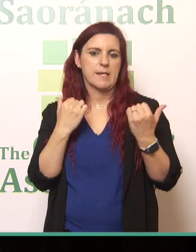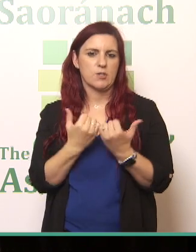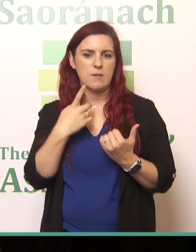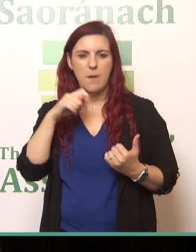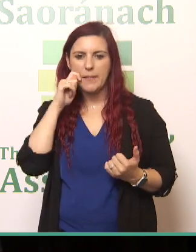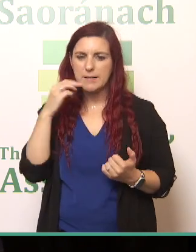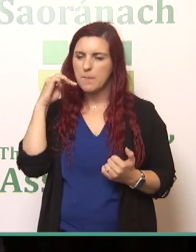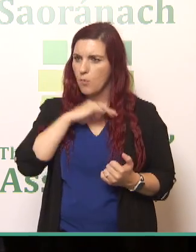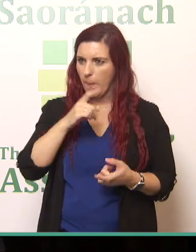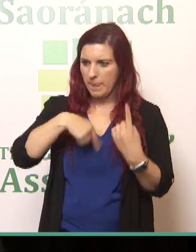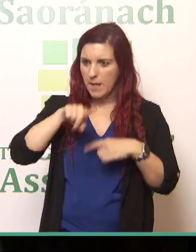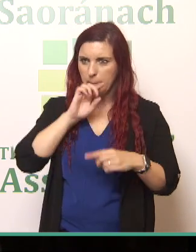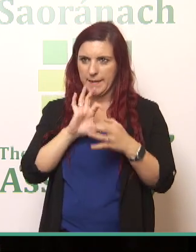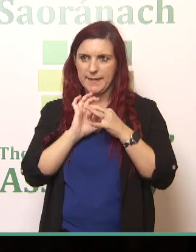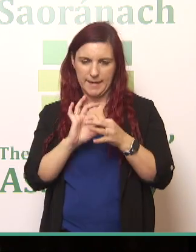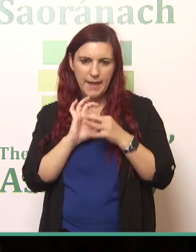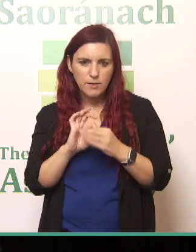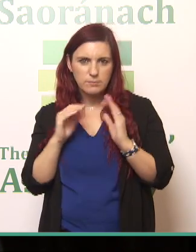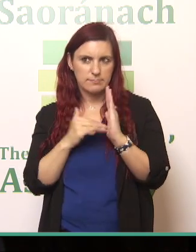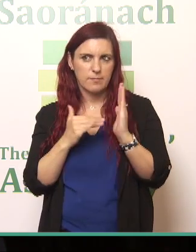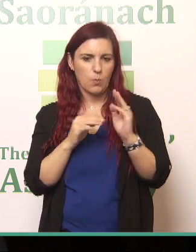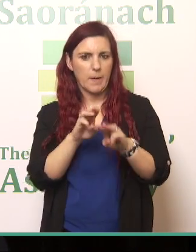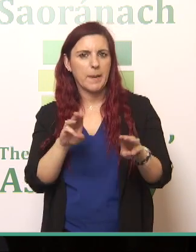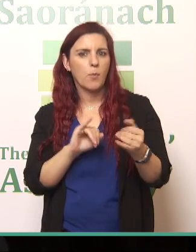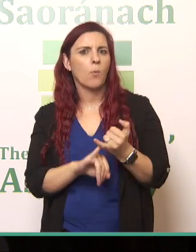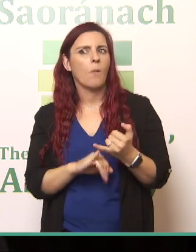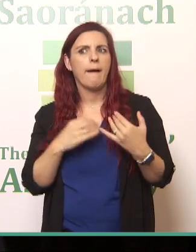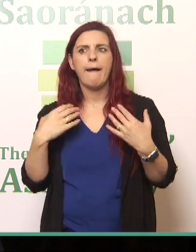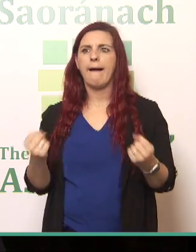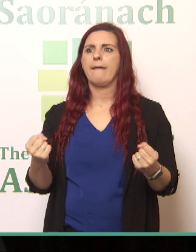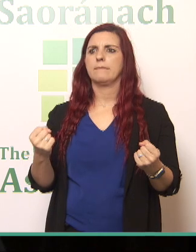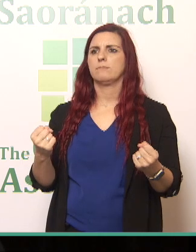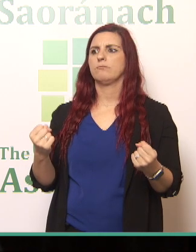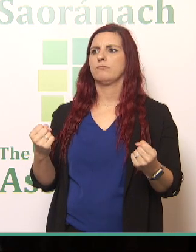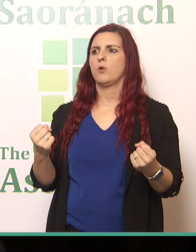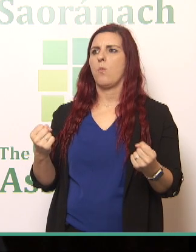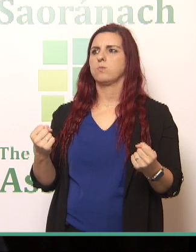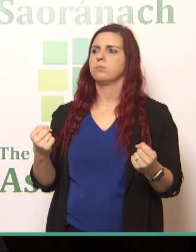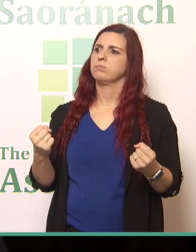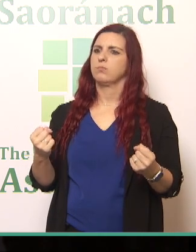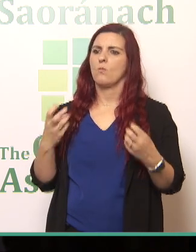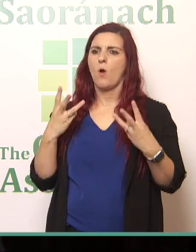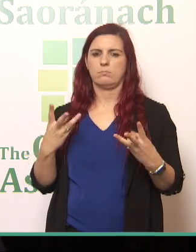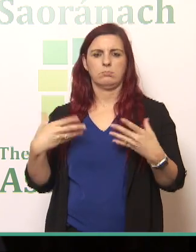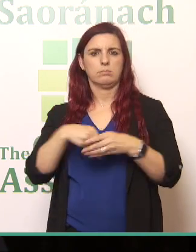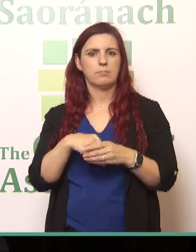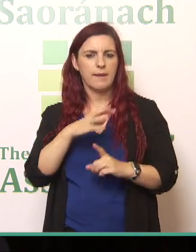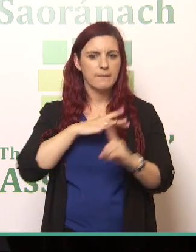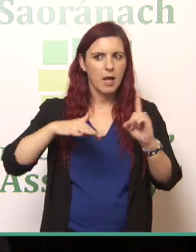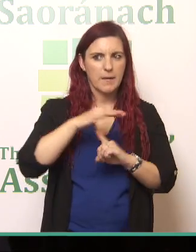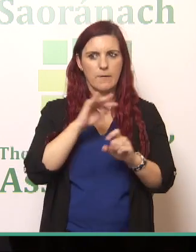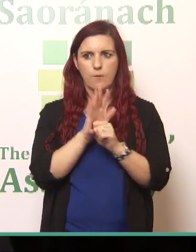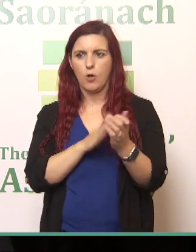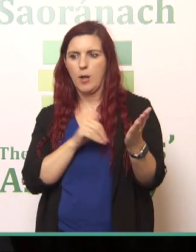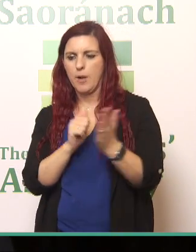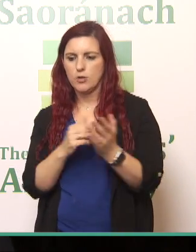necessary that we engage with people who have an orientation for the environment and for commercial farmers. I